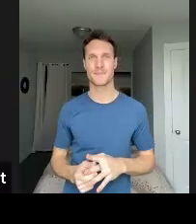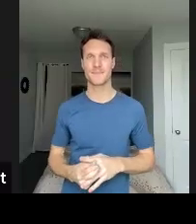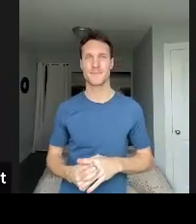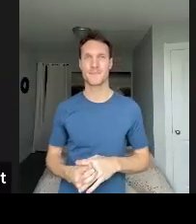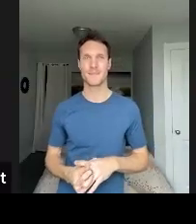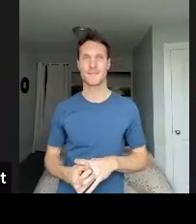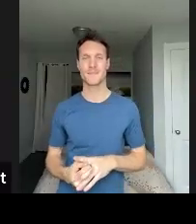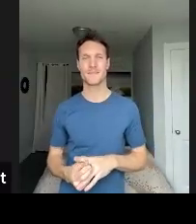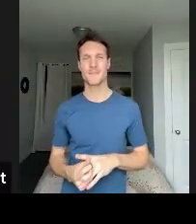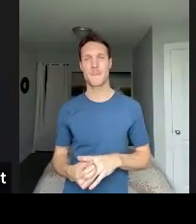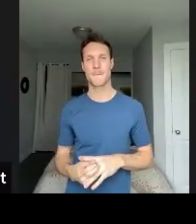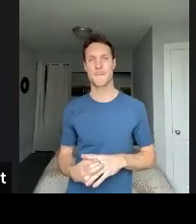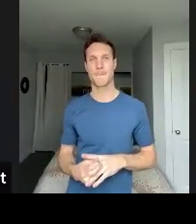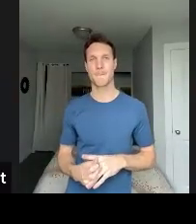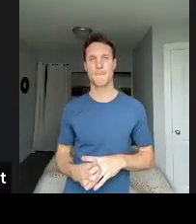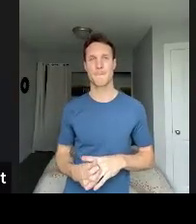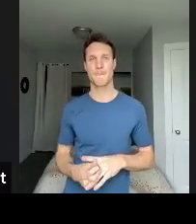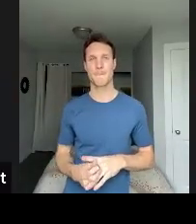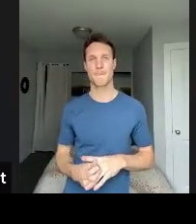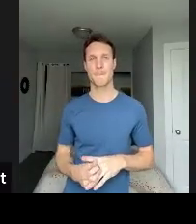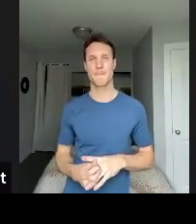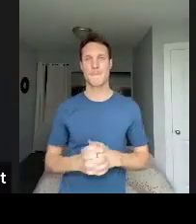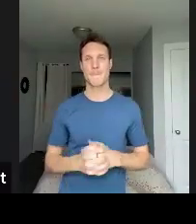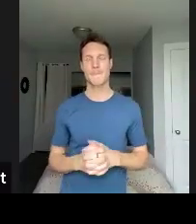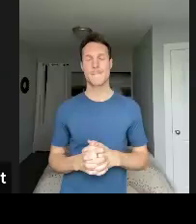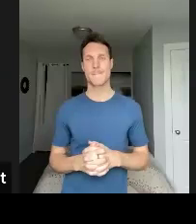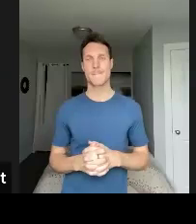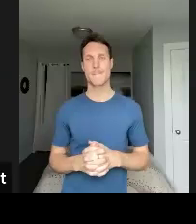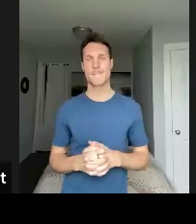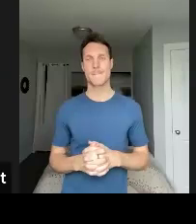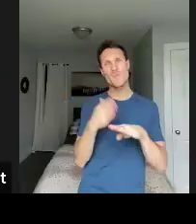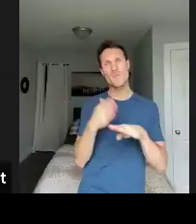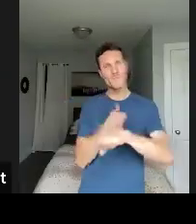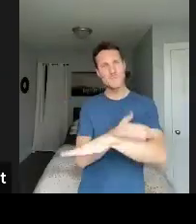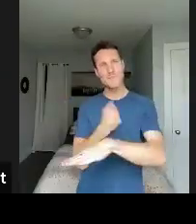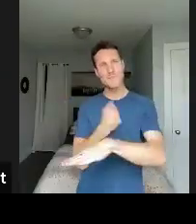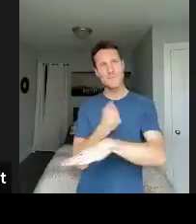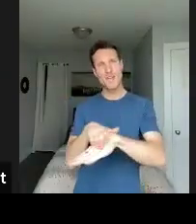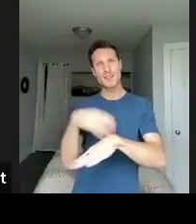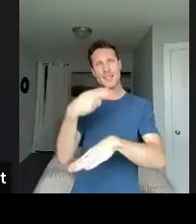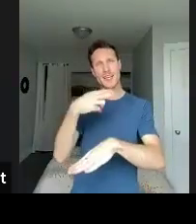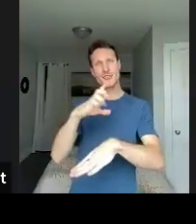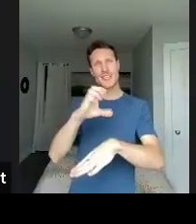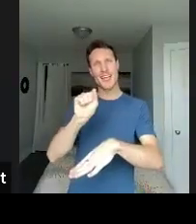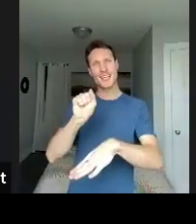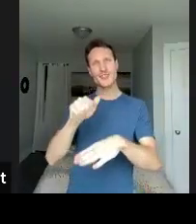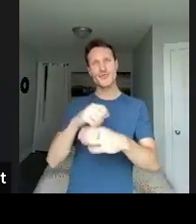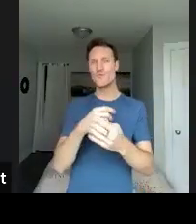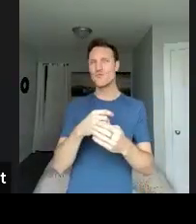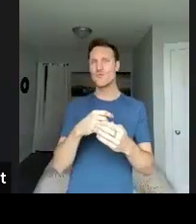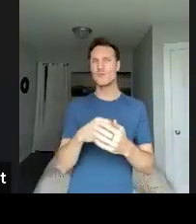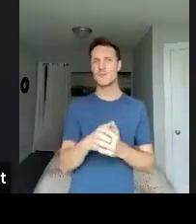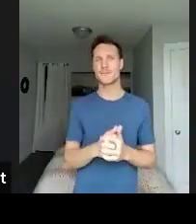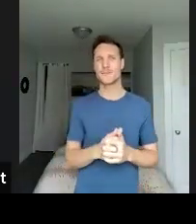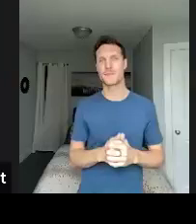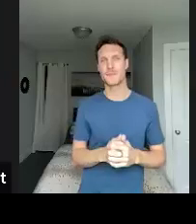Thank you so much, Megan. So updates on the HCBS waivers. So currently on the website, it